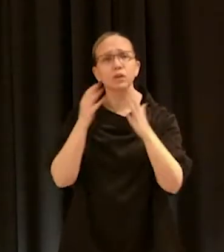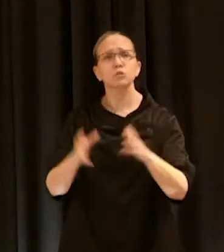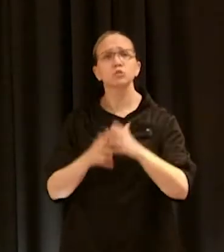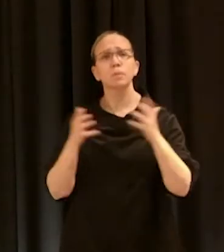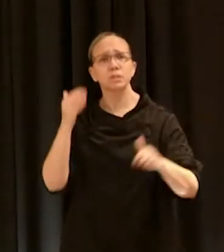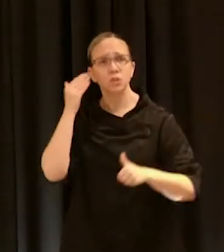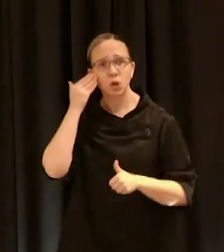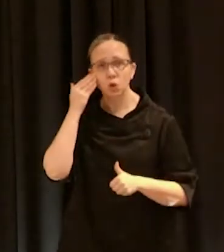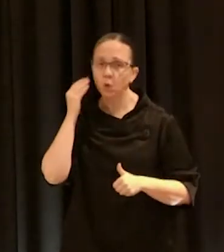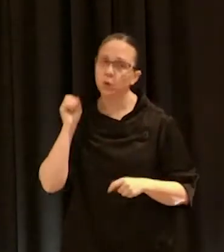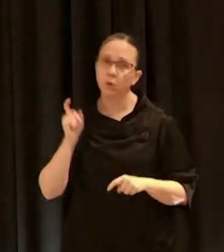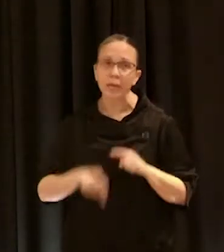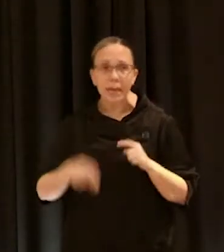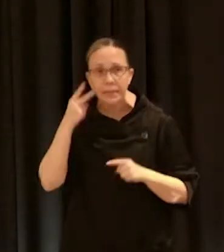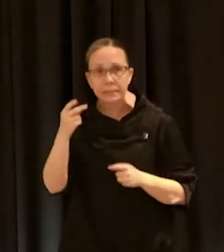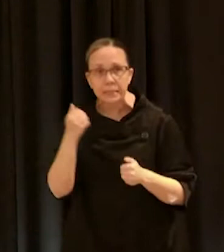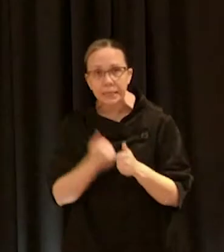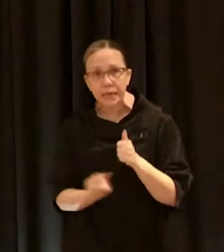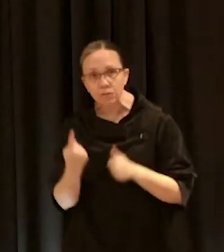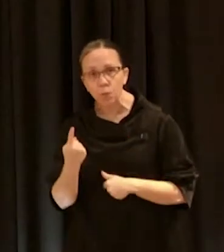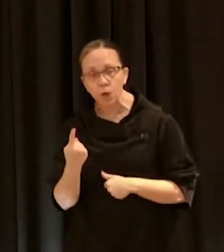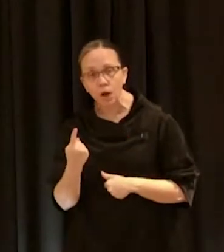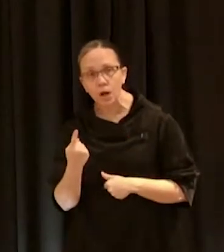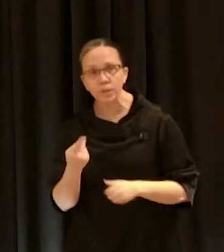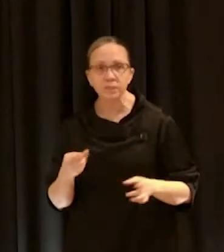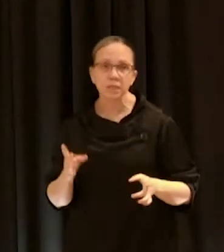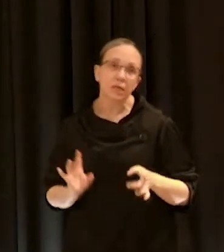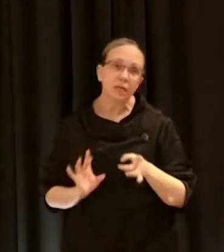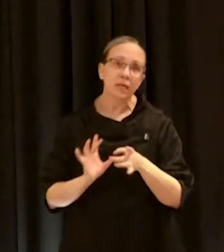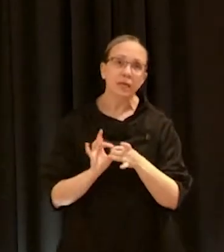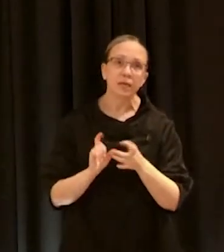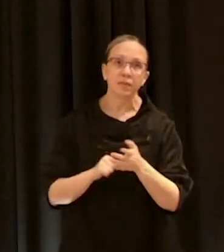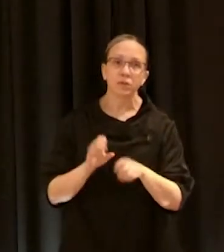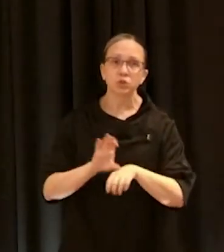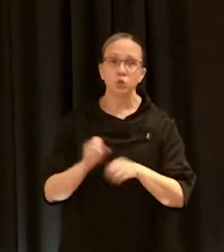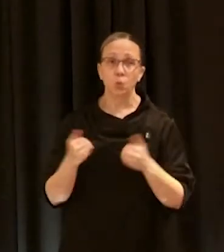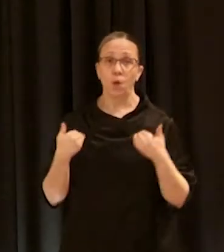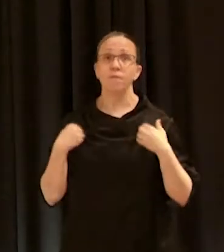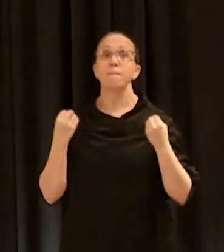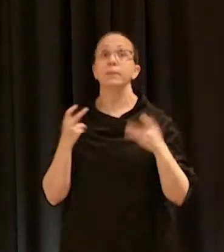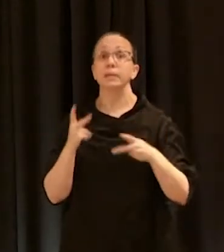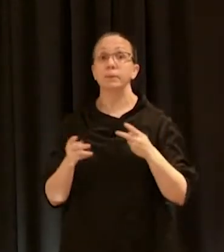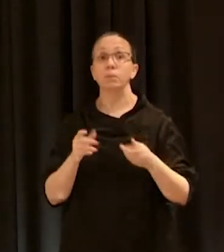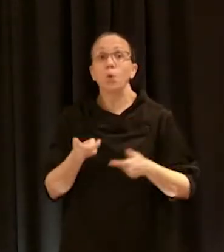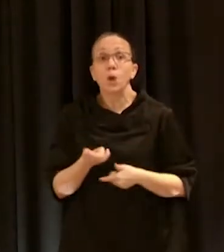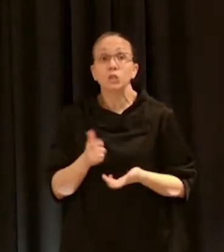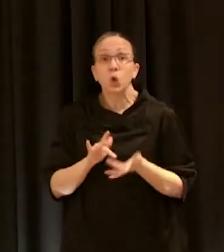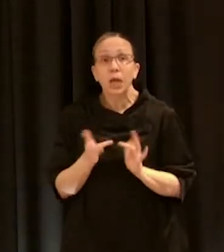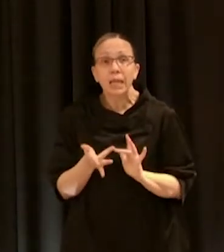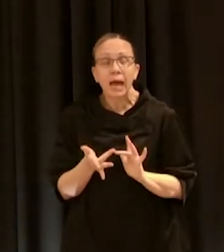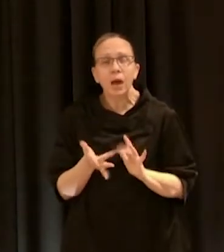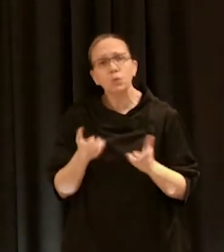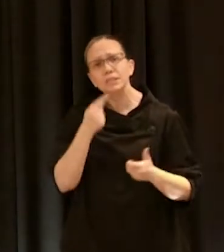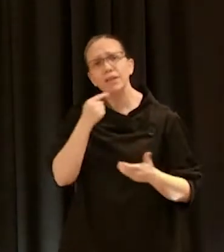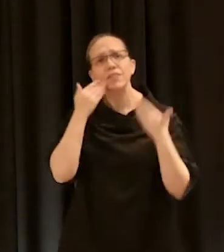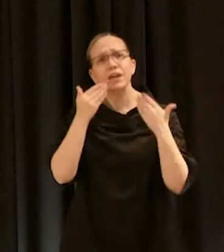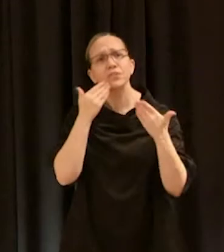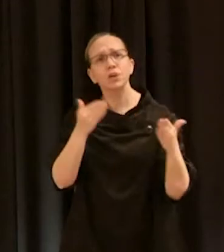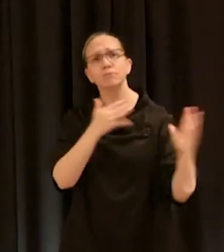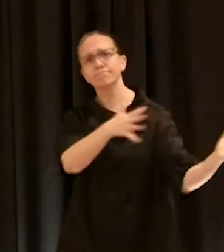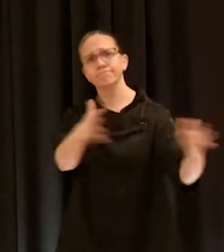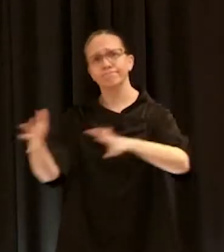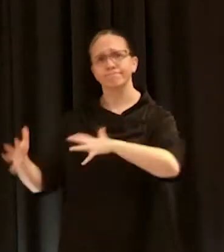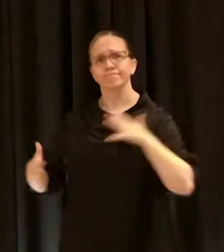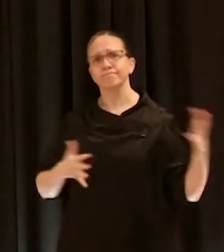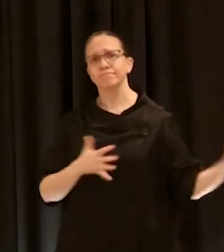And I know you can't see everybody that's associated with this church. We got hundreds of people watching online, and we just want to say thank you, and we give you